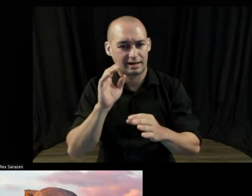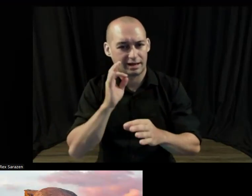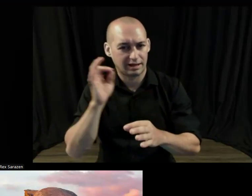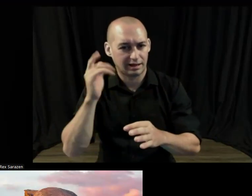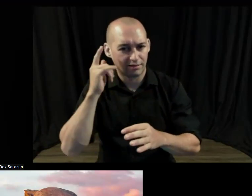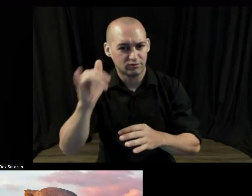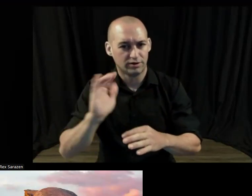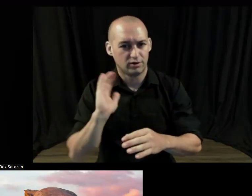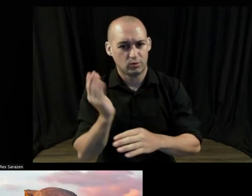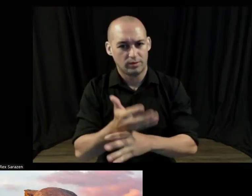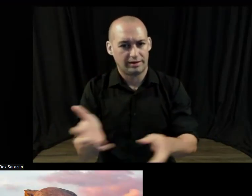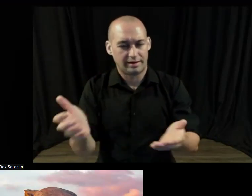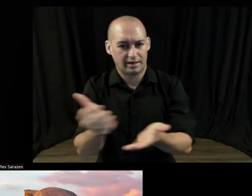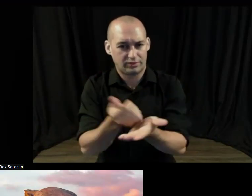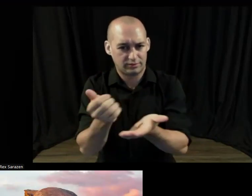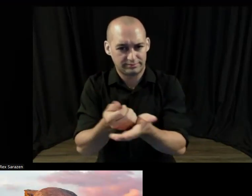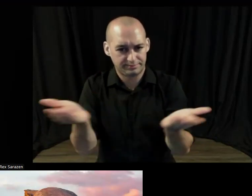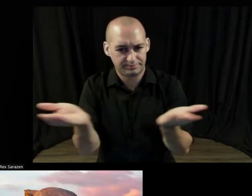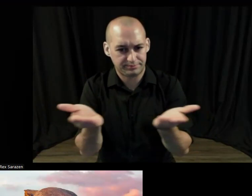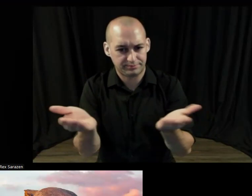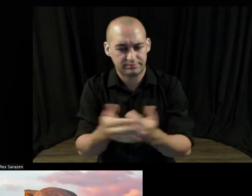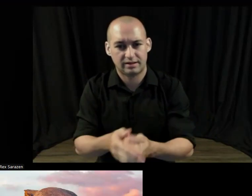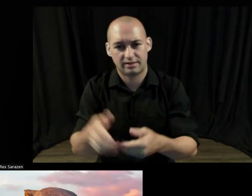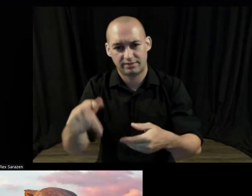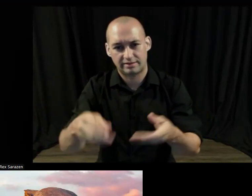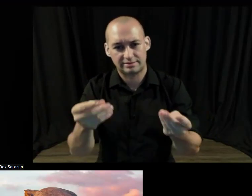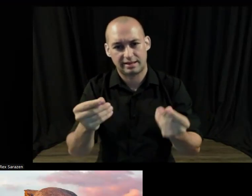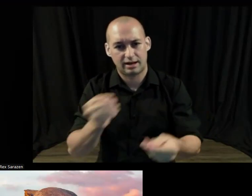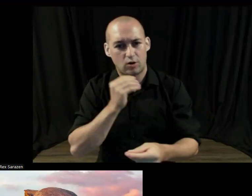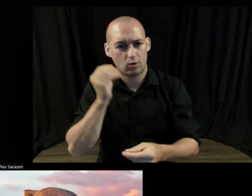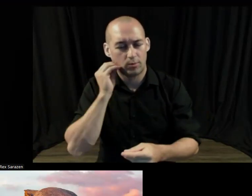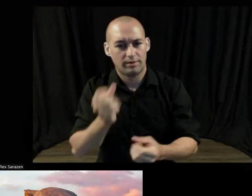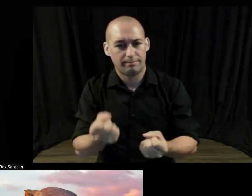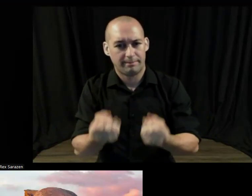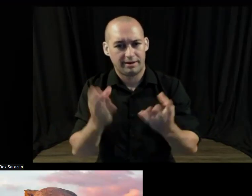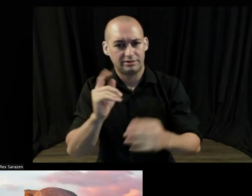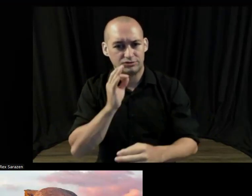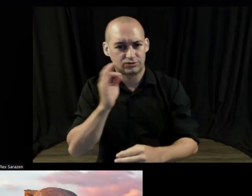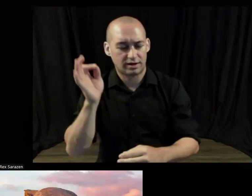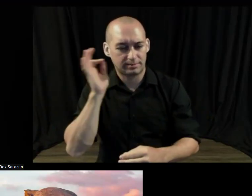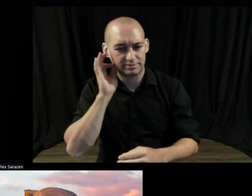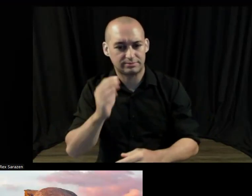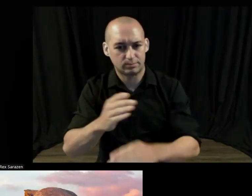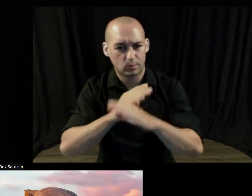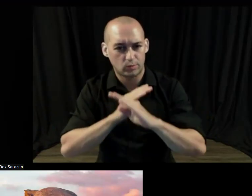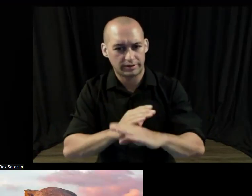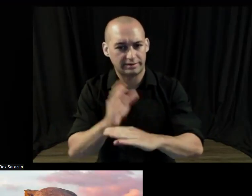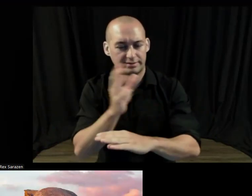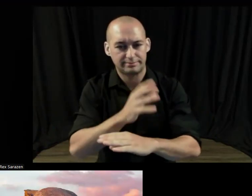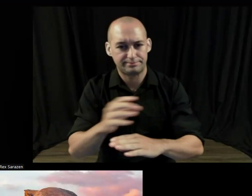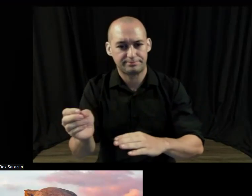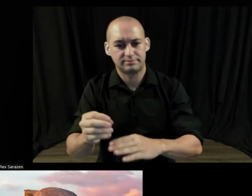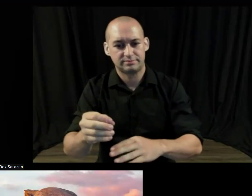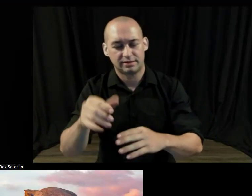centuries, the lands in California have been home to numerous tribes who have protected and respected the sacred lands which we all